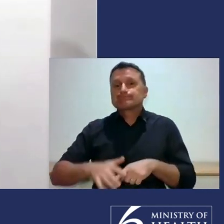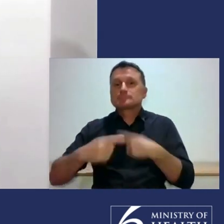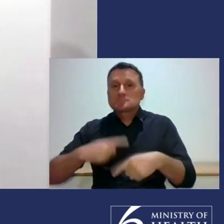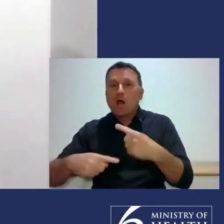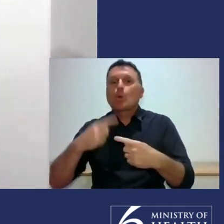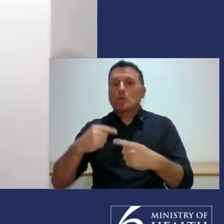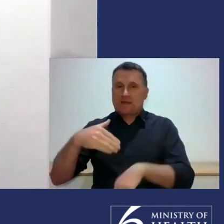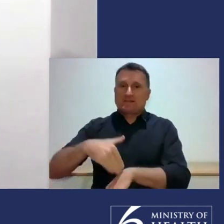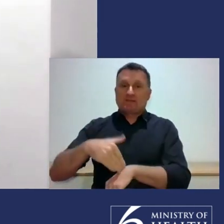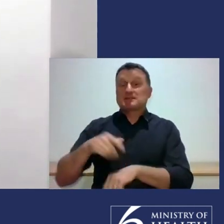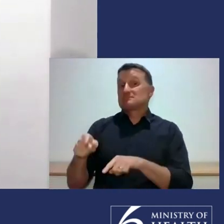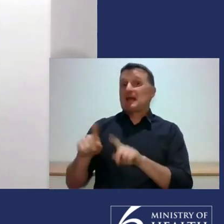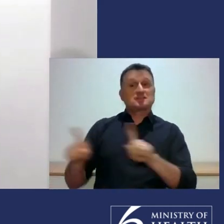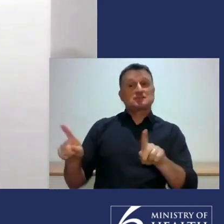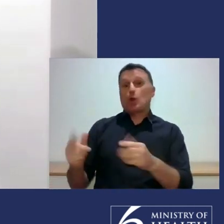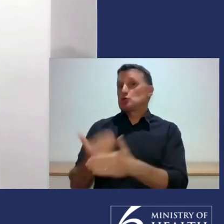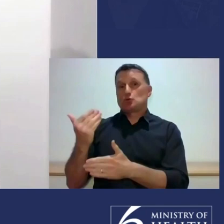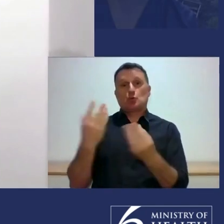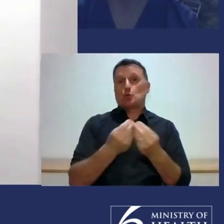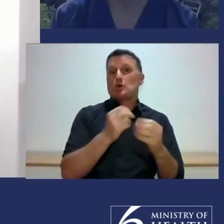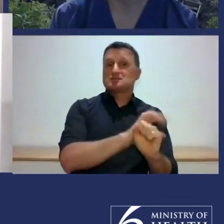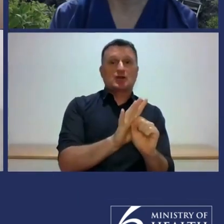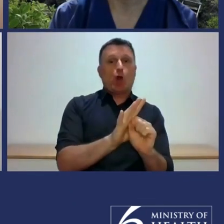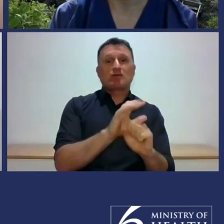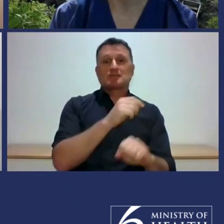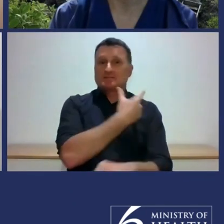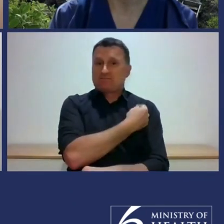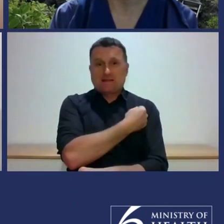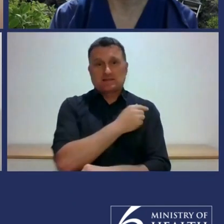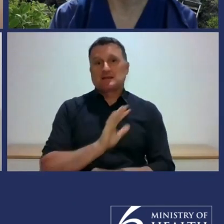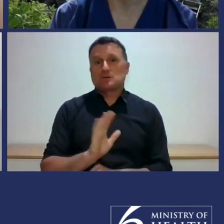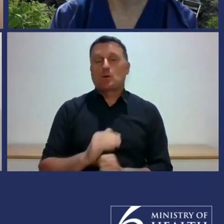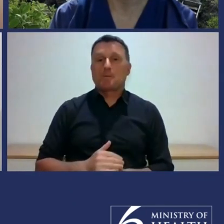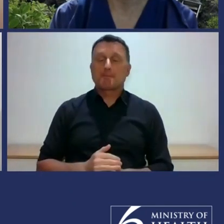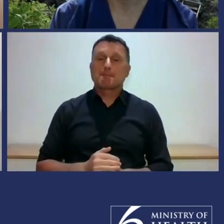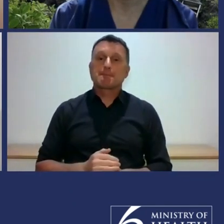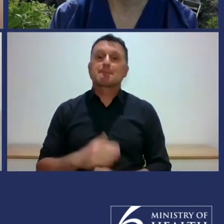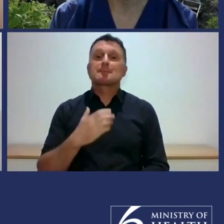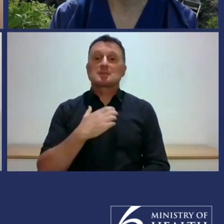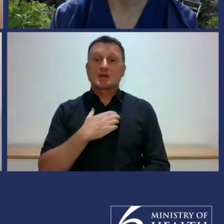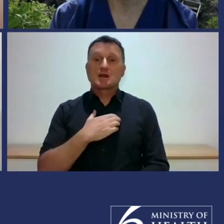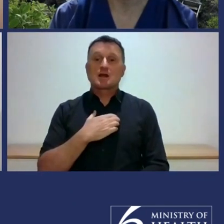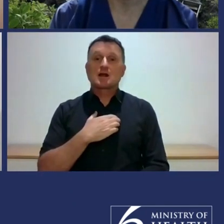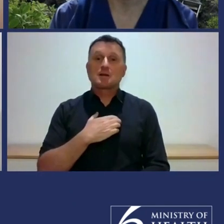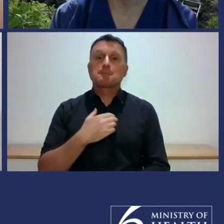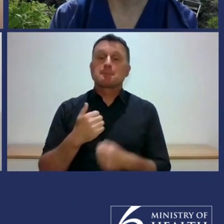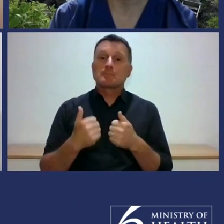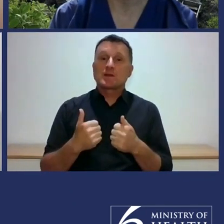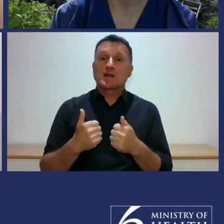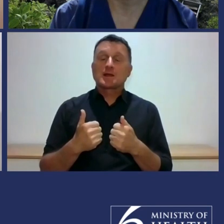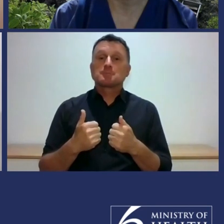new, particularly with the COVID vaccine. Fascinating. That is really good. I'm just